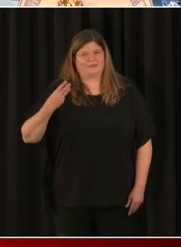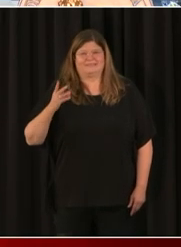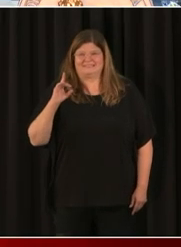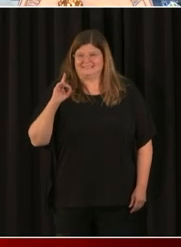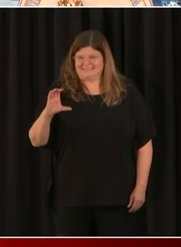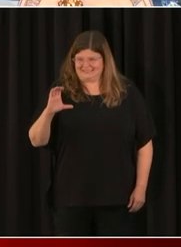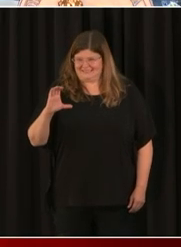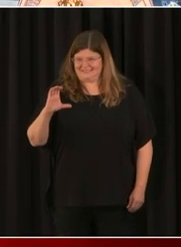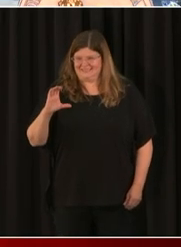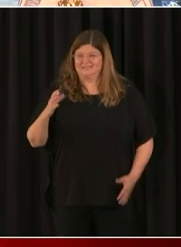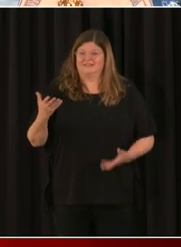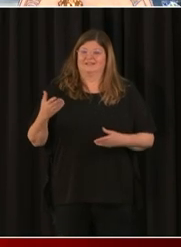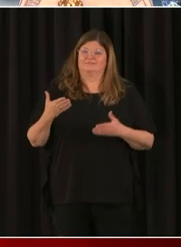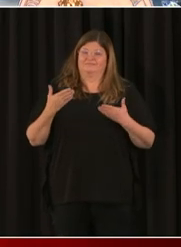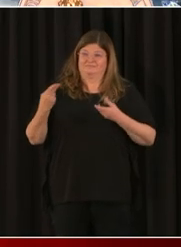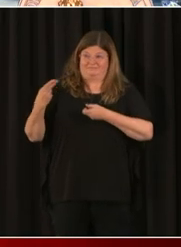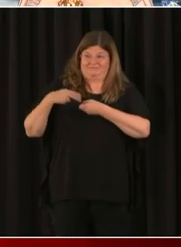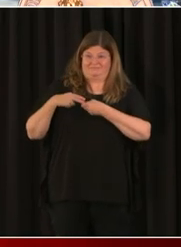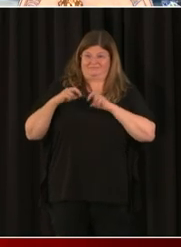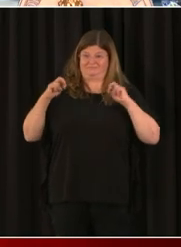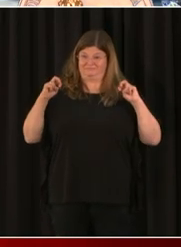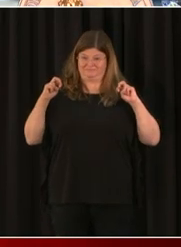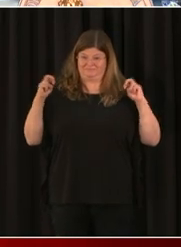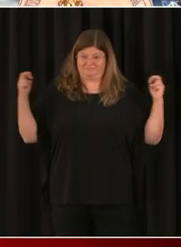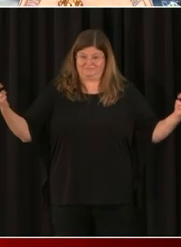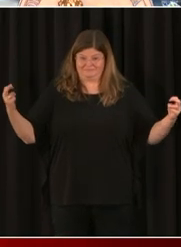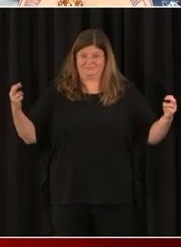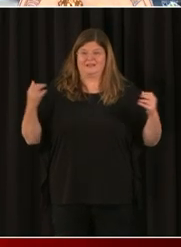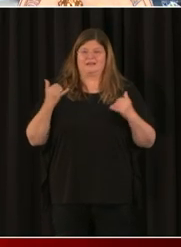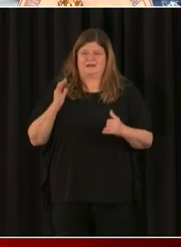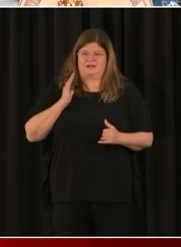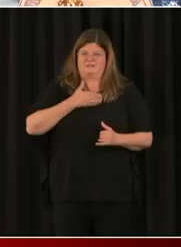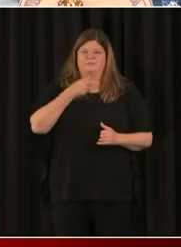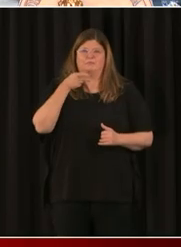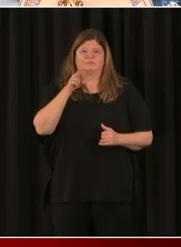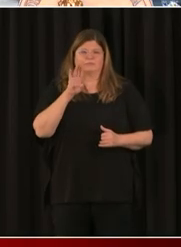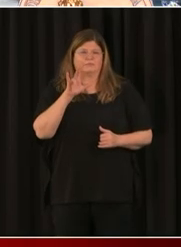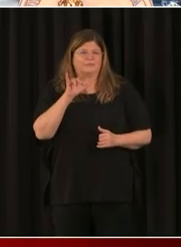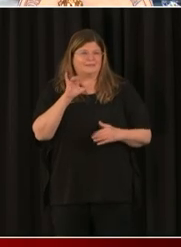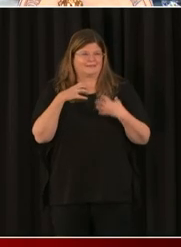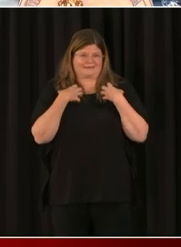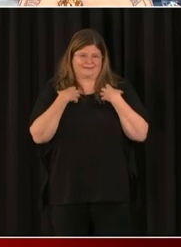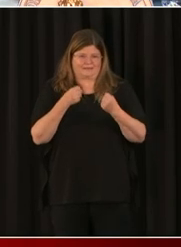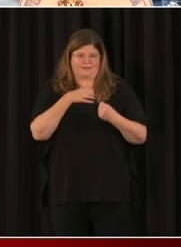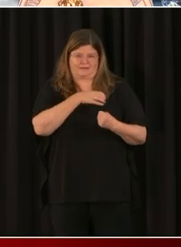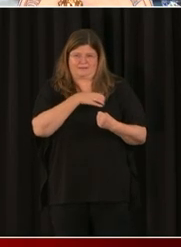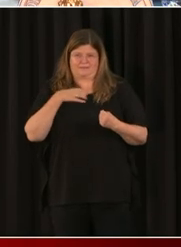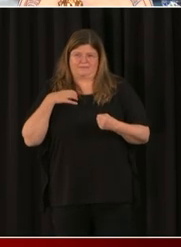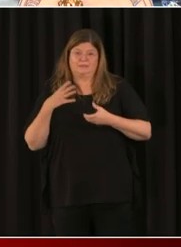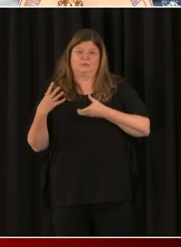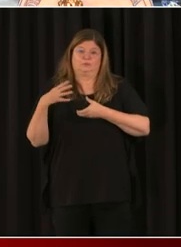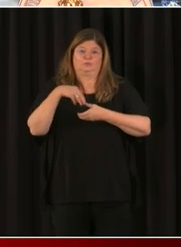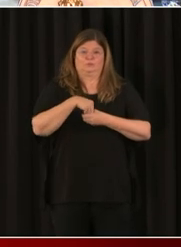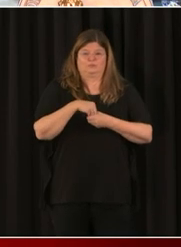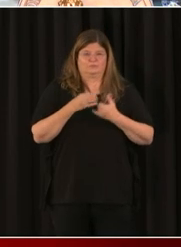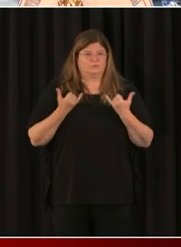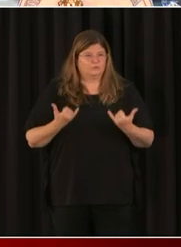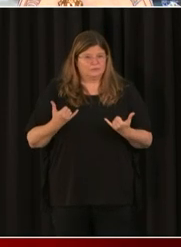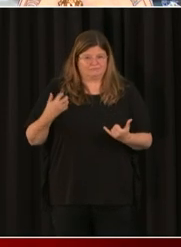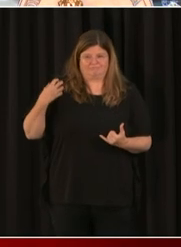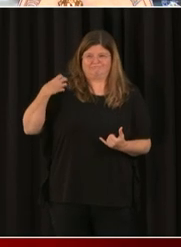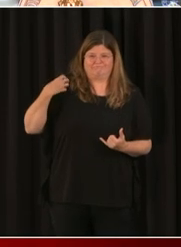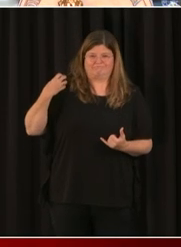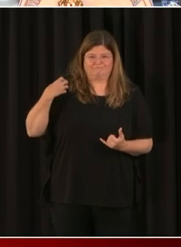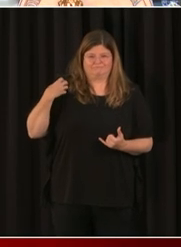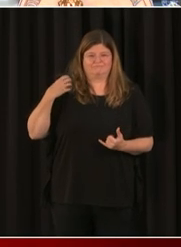D.C. I'm joined by members of our Public Safety Committee, including Acting Chief Rob Conti